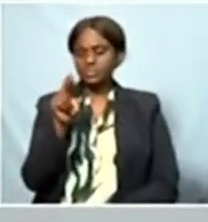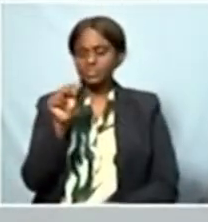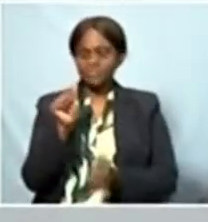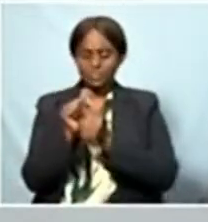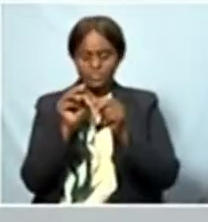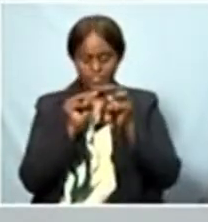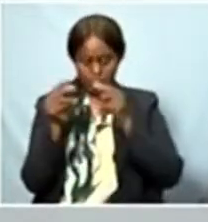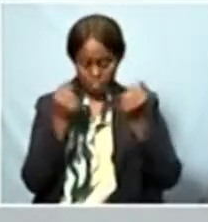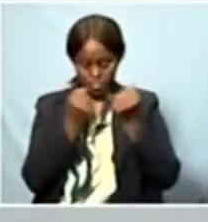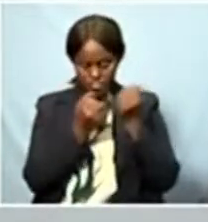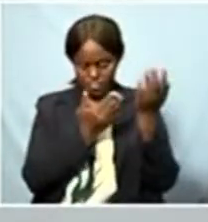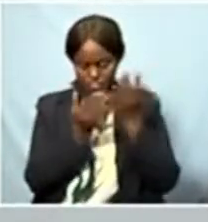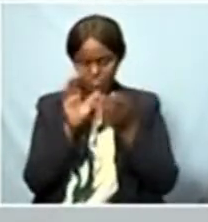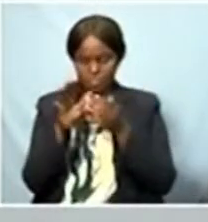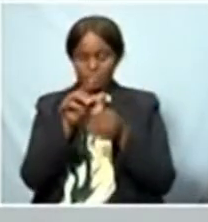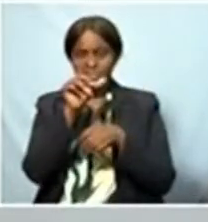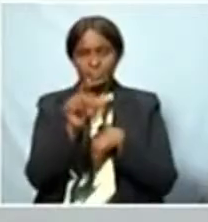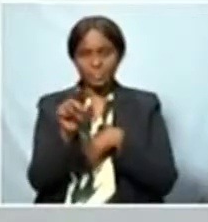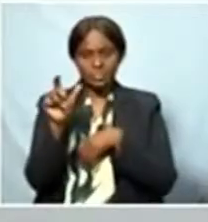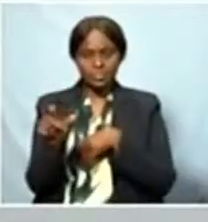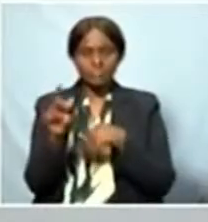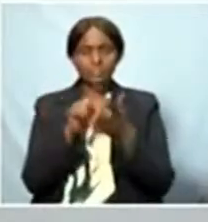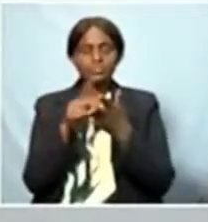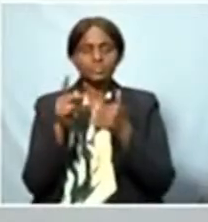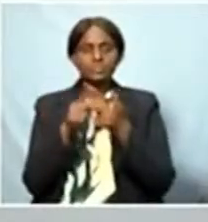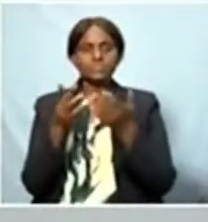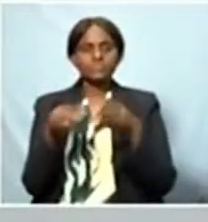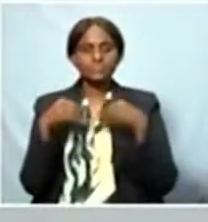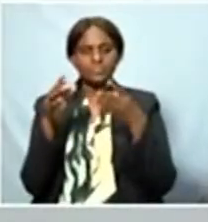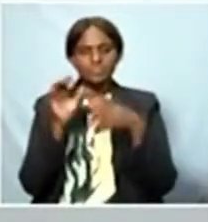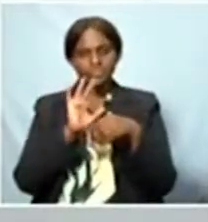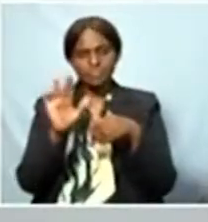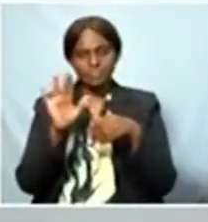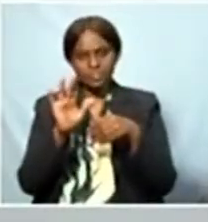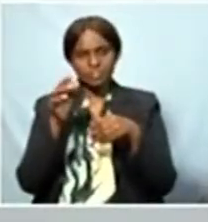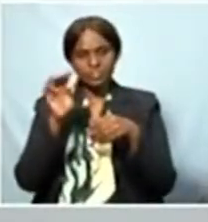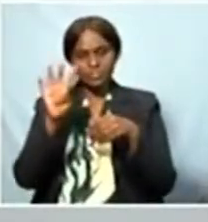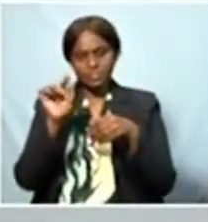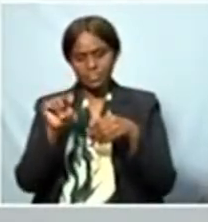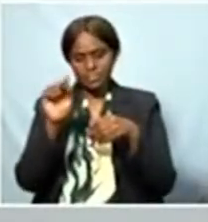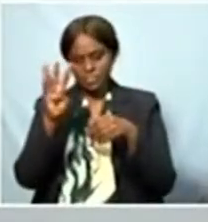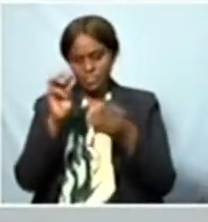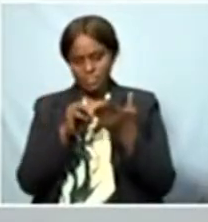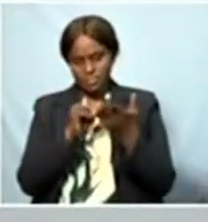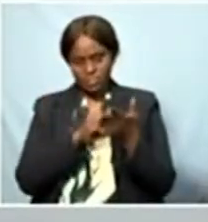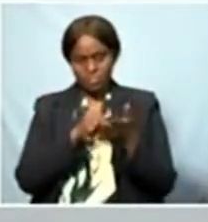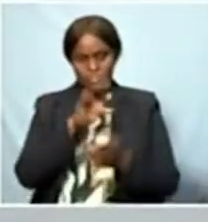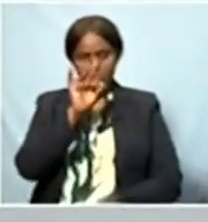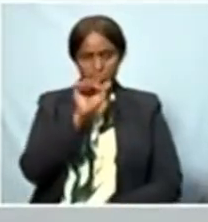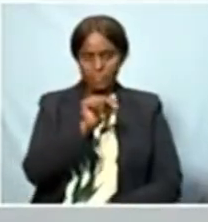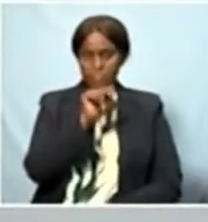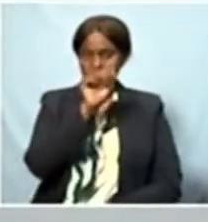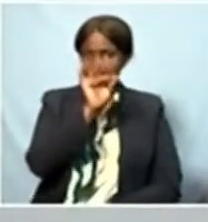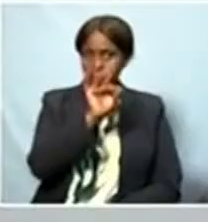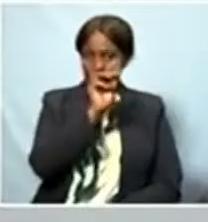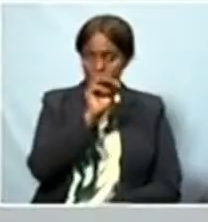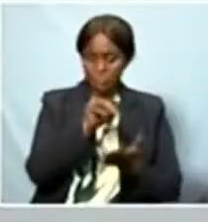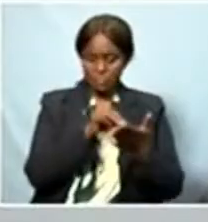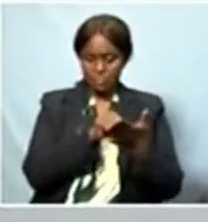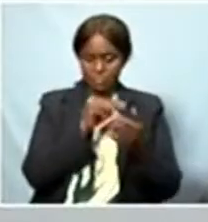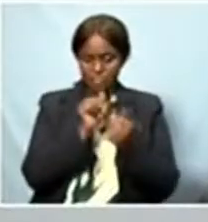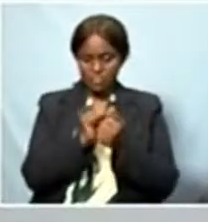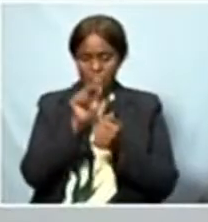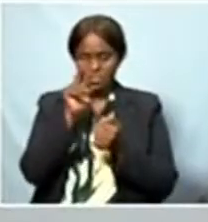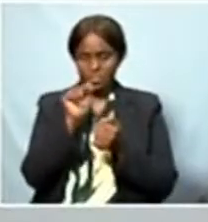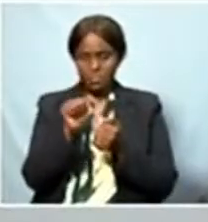Support Services, whose individual program budget allocations are 4.4 million, 8.8 million, and